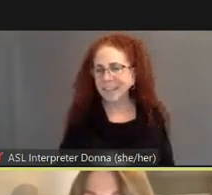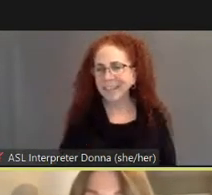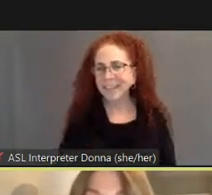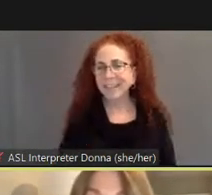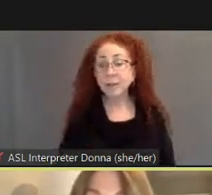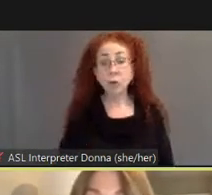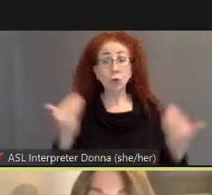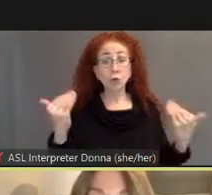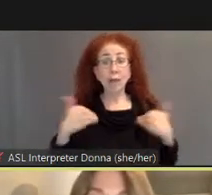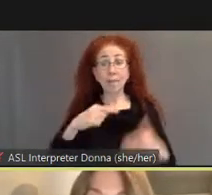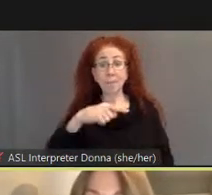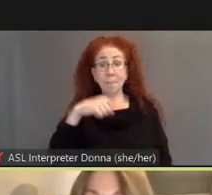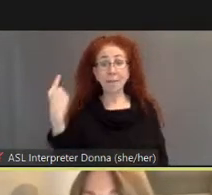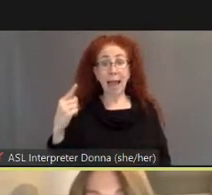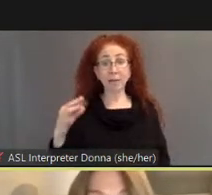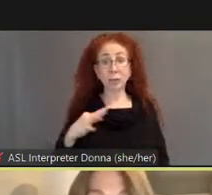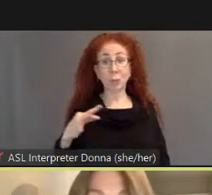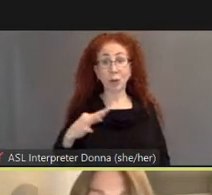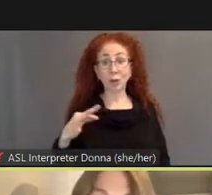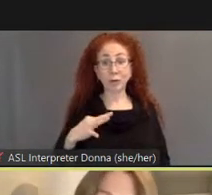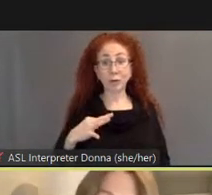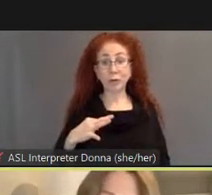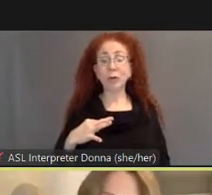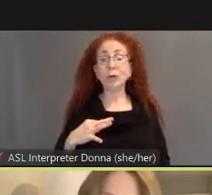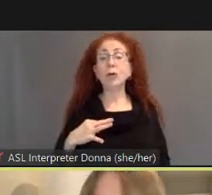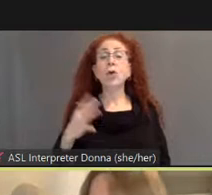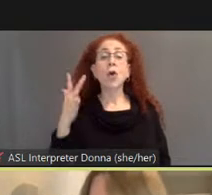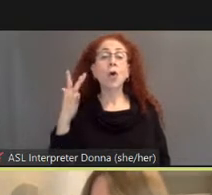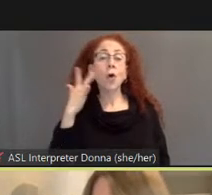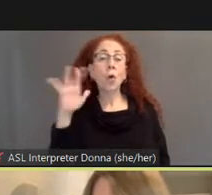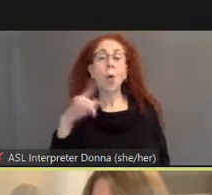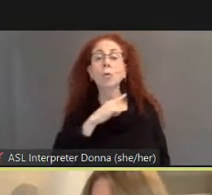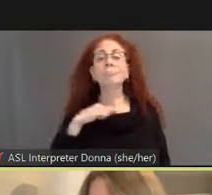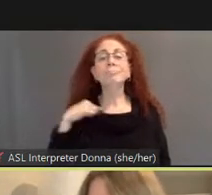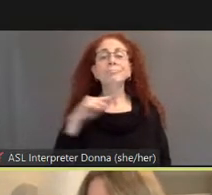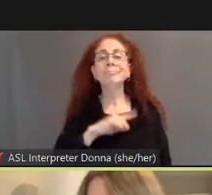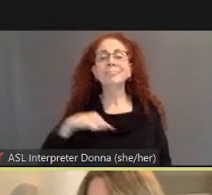a black sweater and I have 2 gold necklaces on.